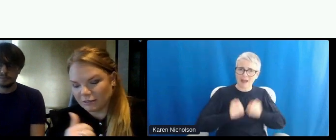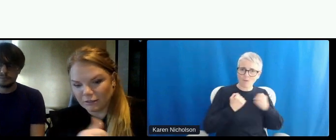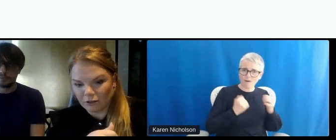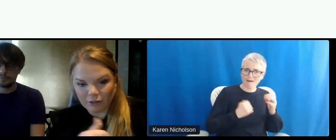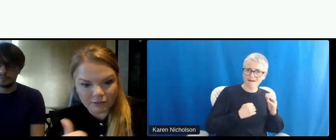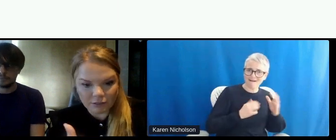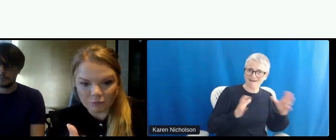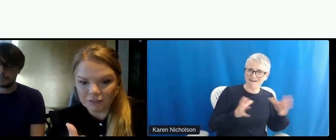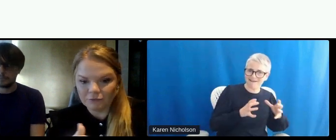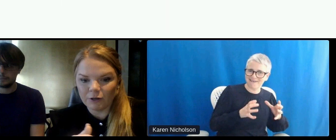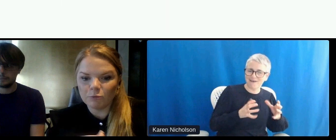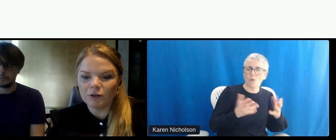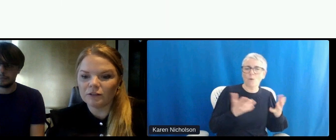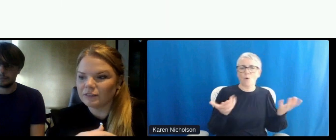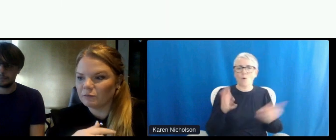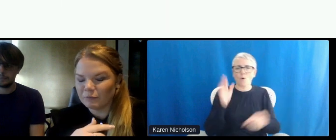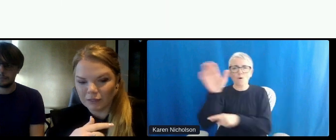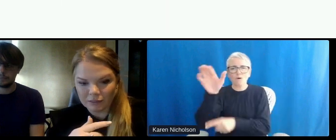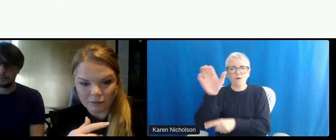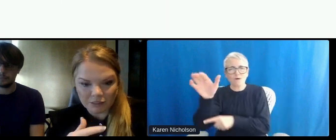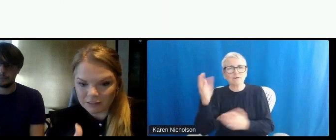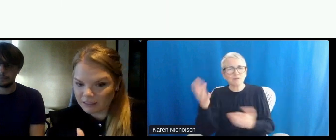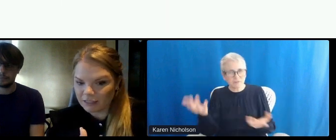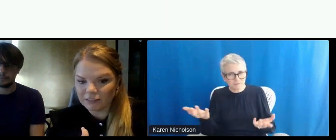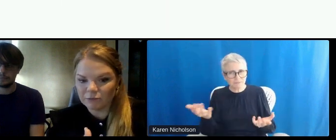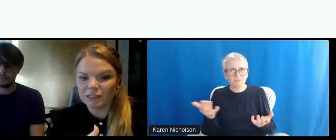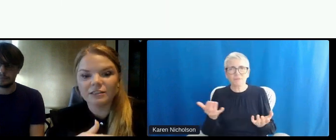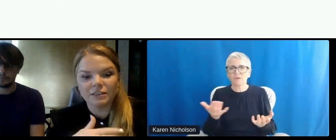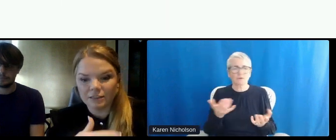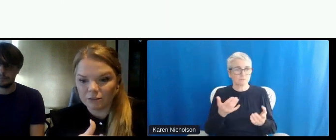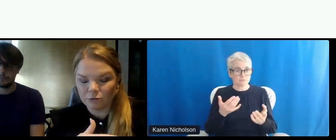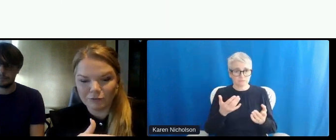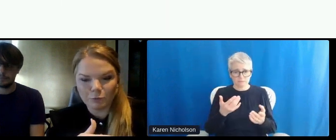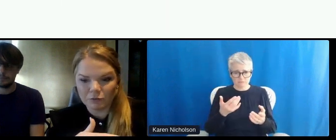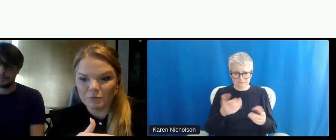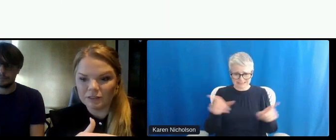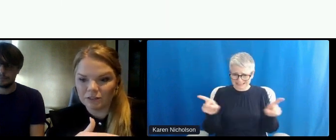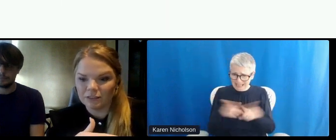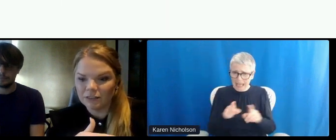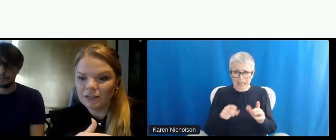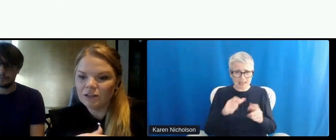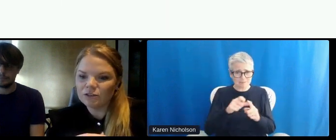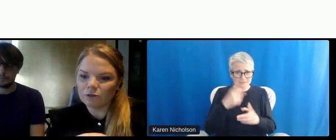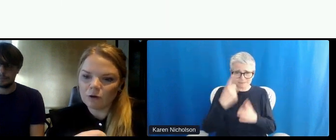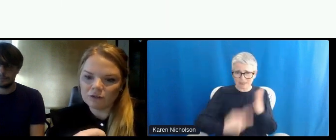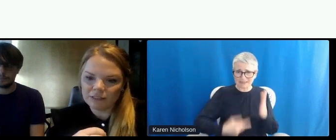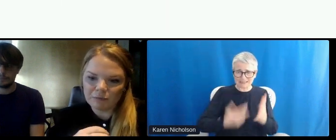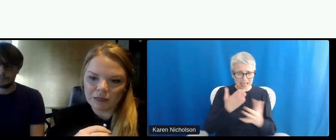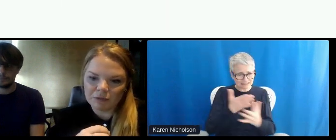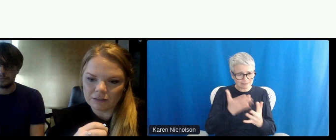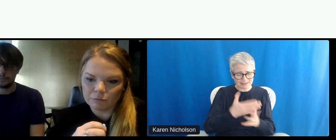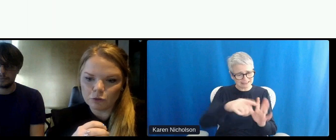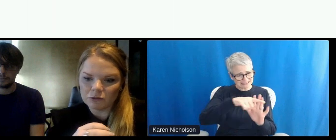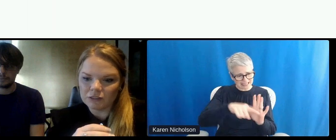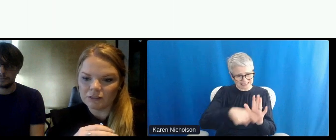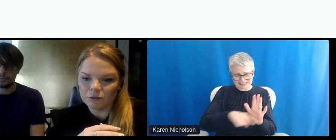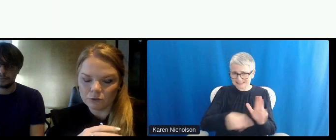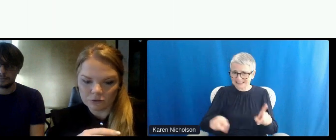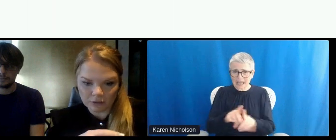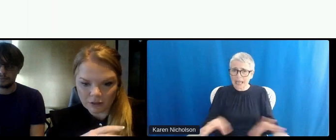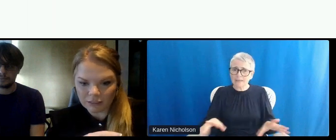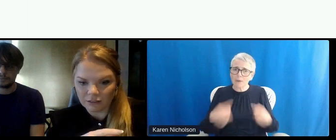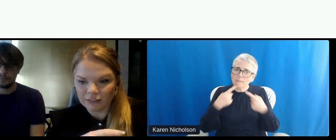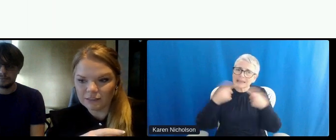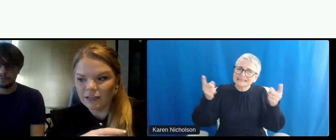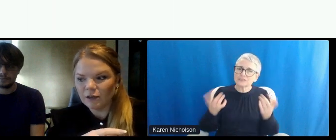same accessibility framework, the same accessibility standard. We're consistent with the messaging. So whilst there may be some nuances in laws